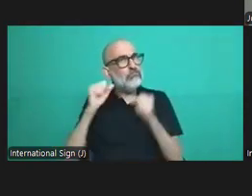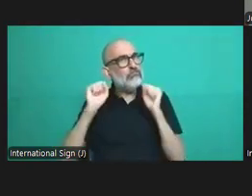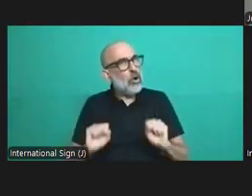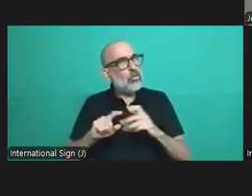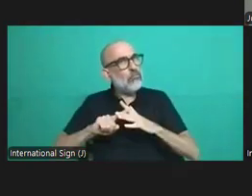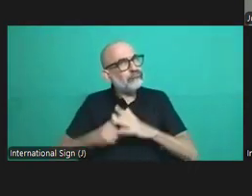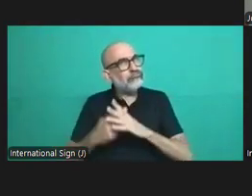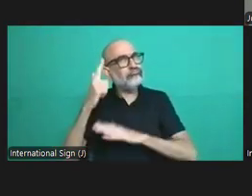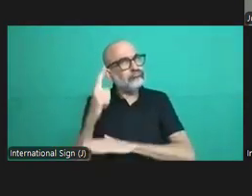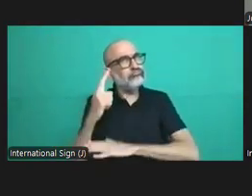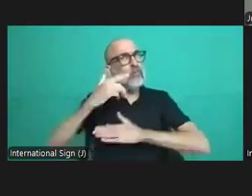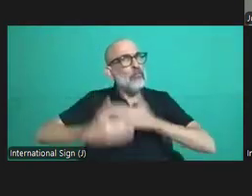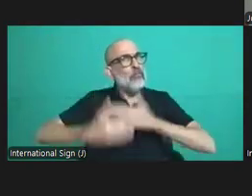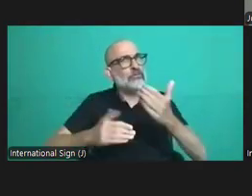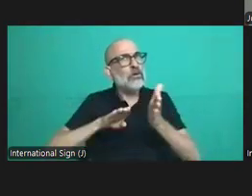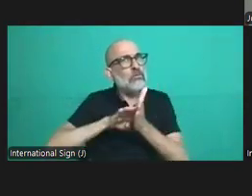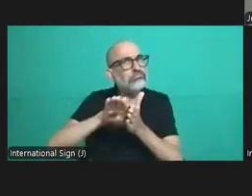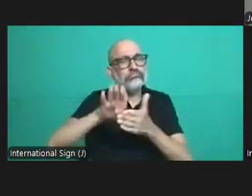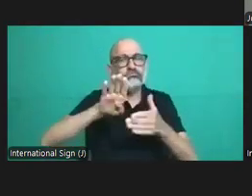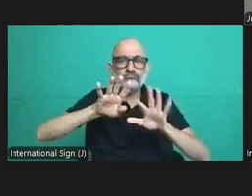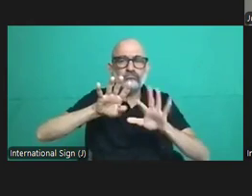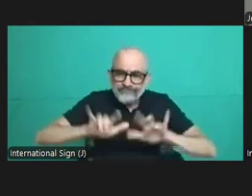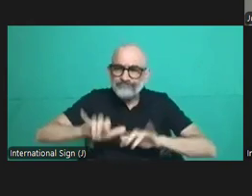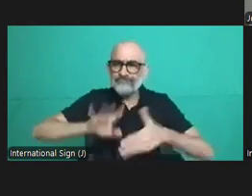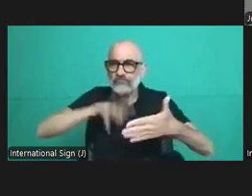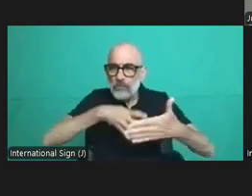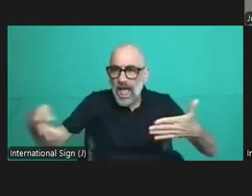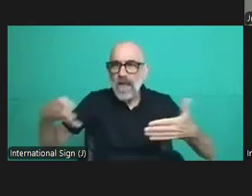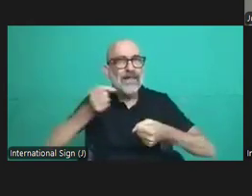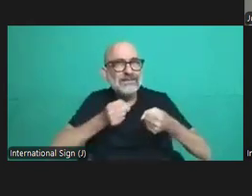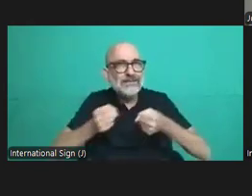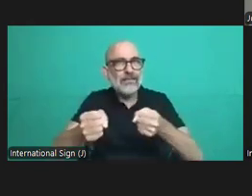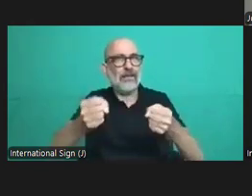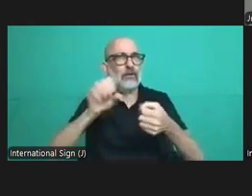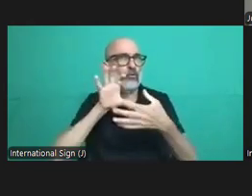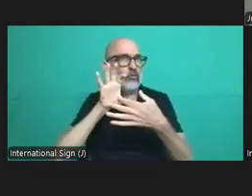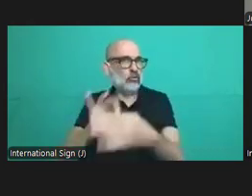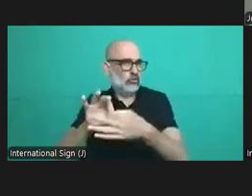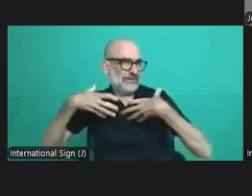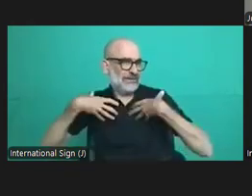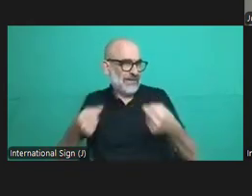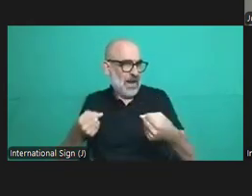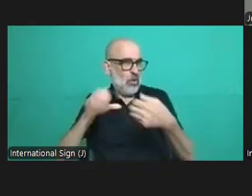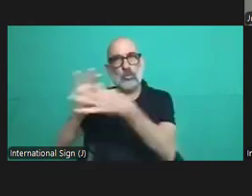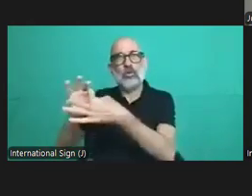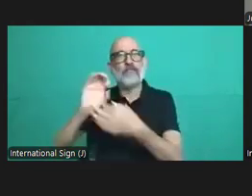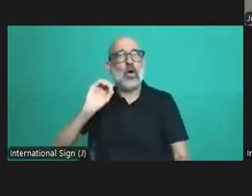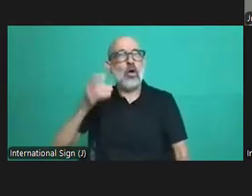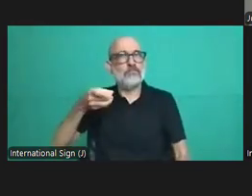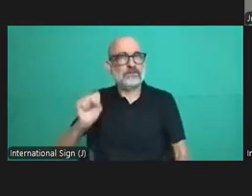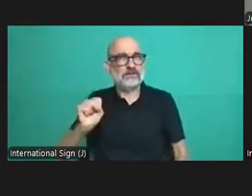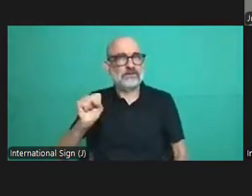PAHO WHO here in Belize is assisting us. We are also, over the recent weeks, been discussing on almost